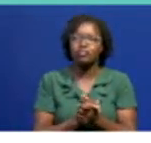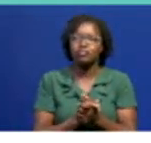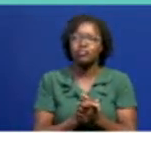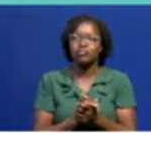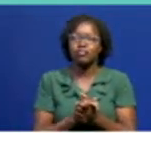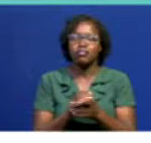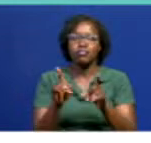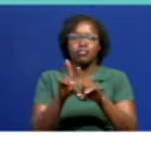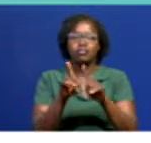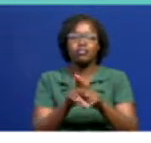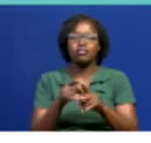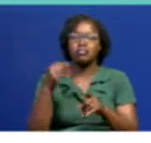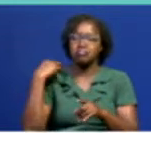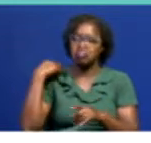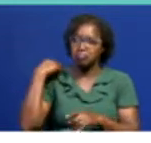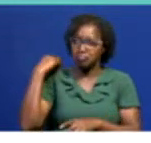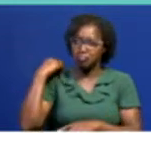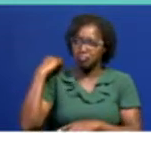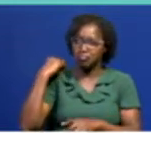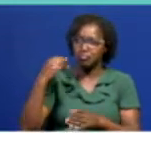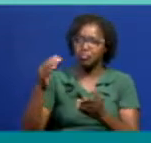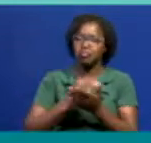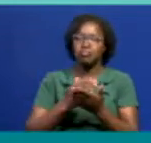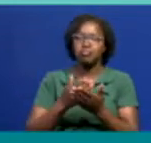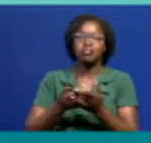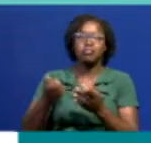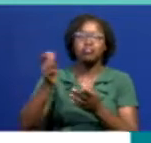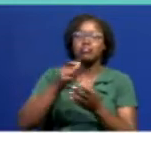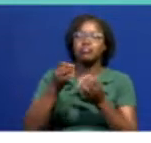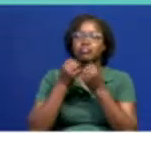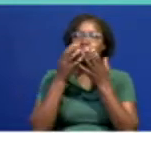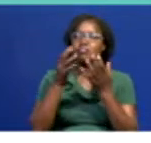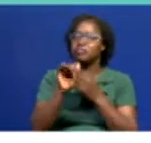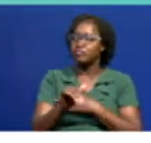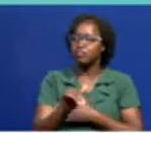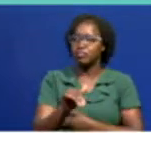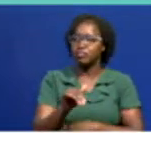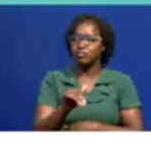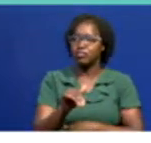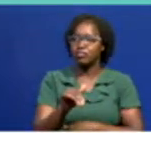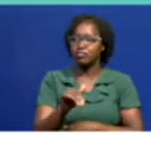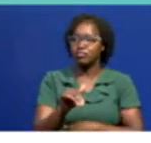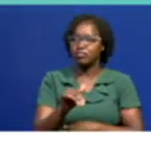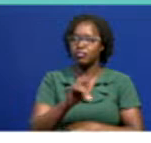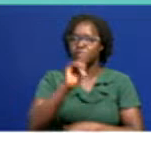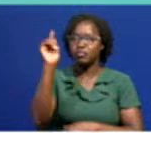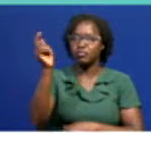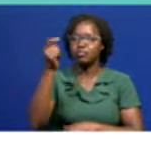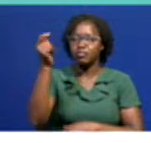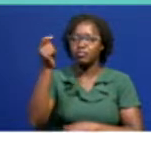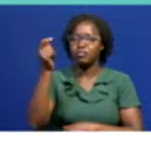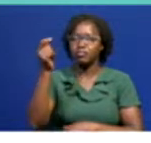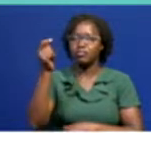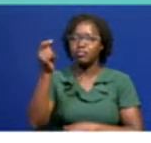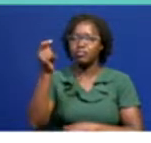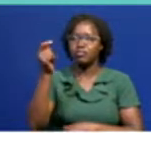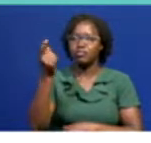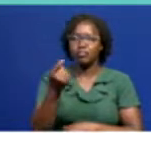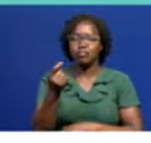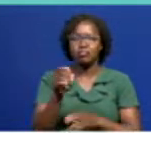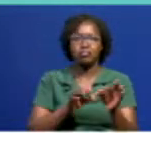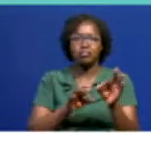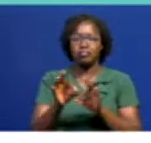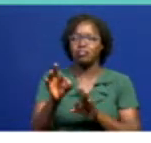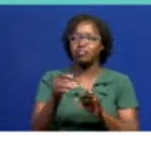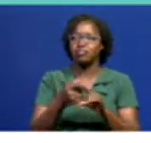Let me also volunteer some additional information that Kenya, a few kilometers